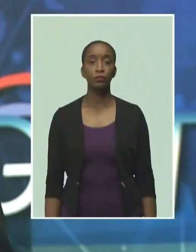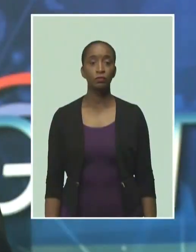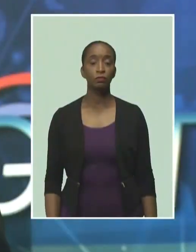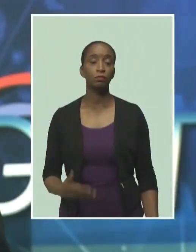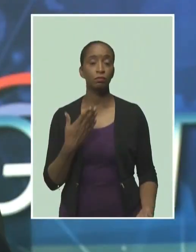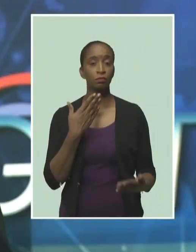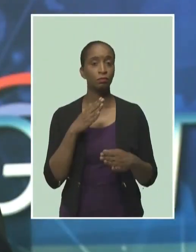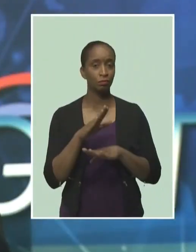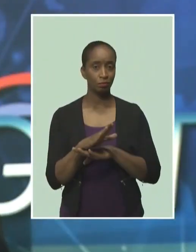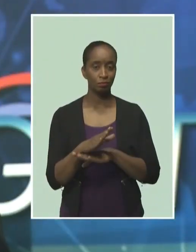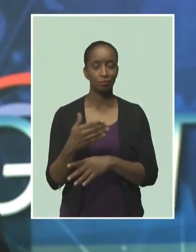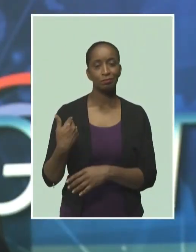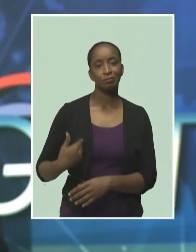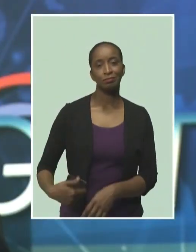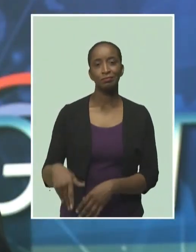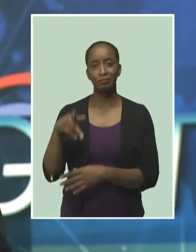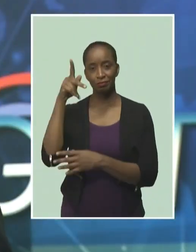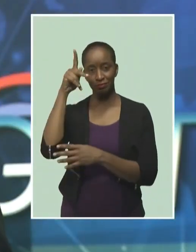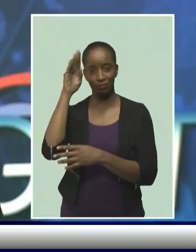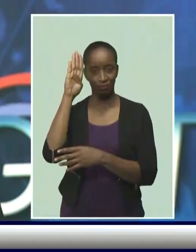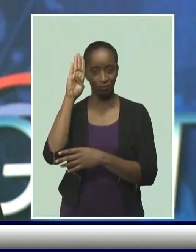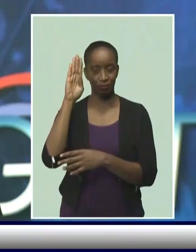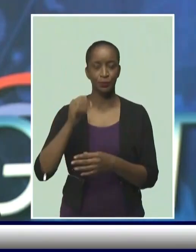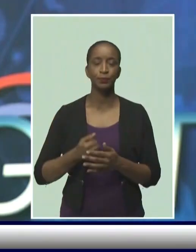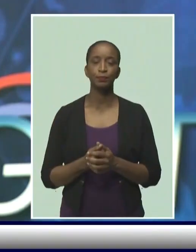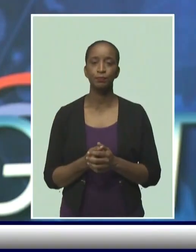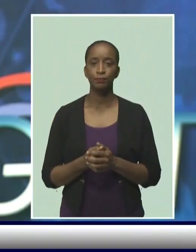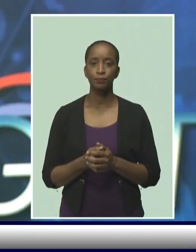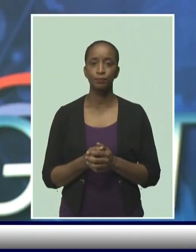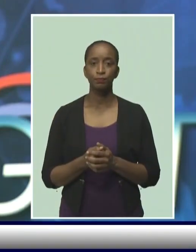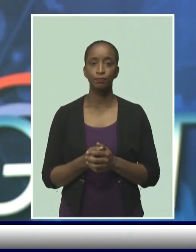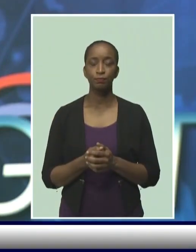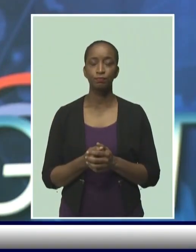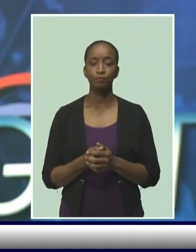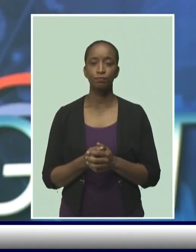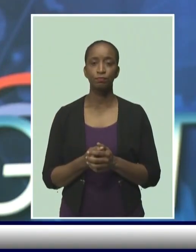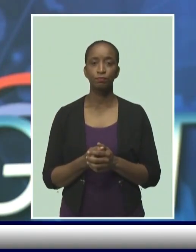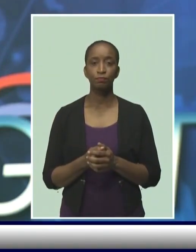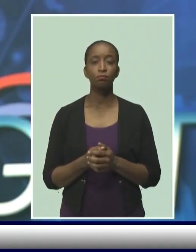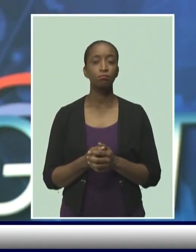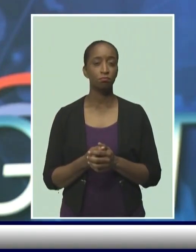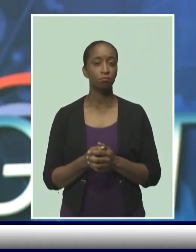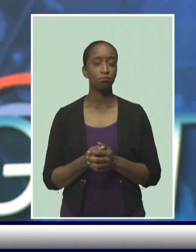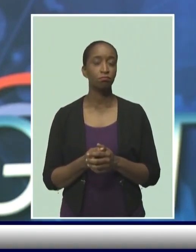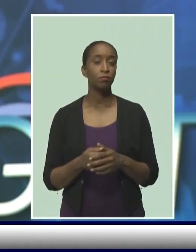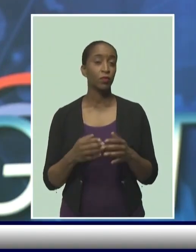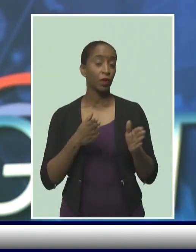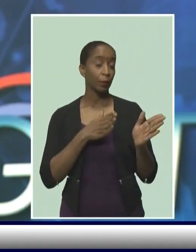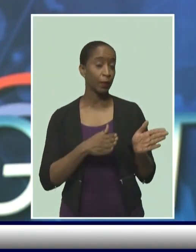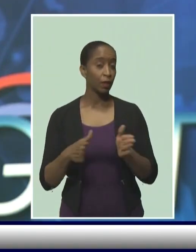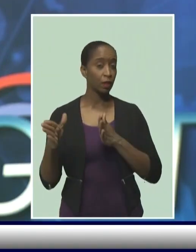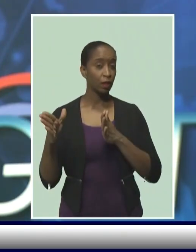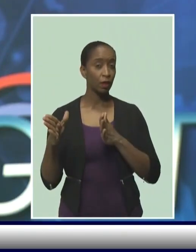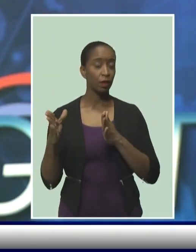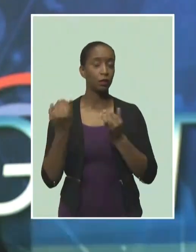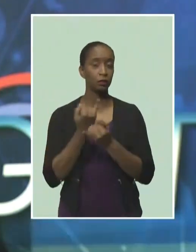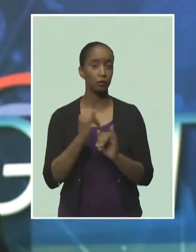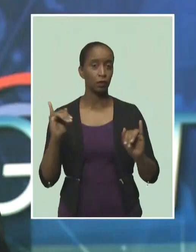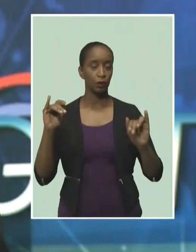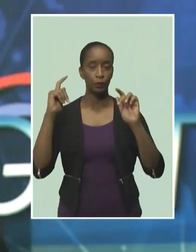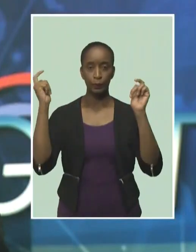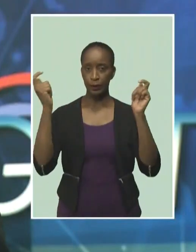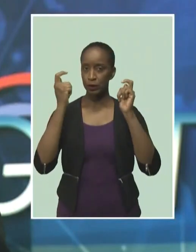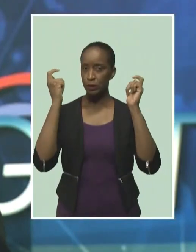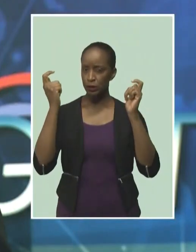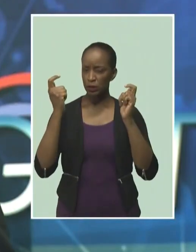Good evening, I'm Pearson Bowen. New developments with the island's independence celebrations. It has been confirmed the parade